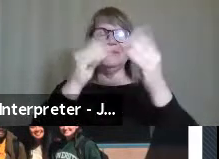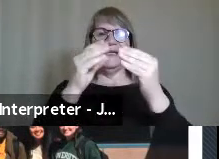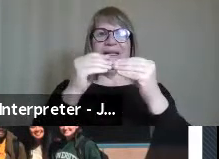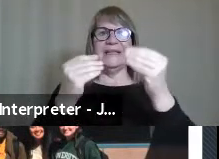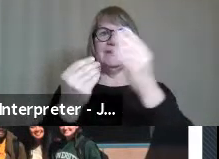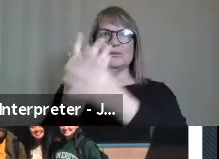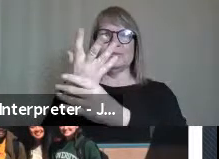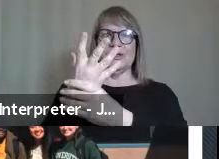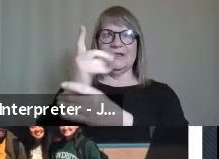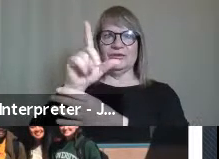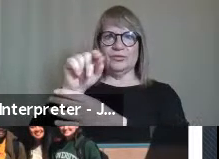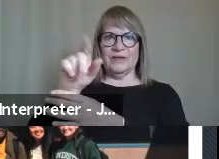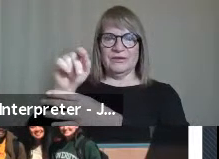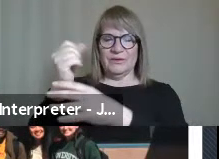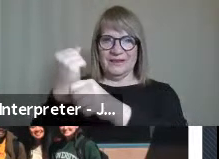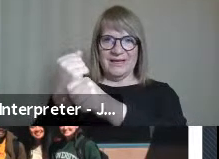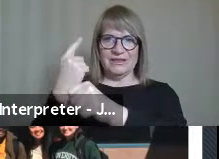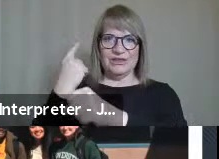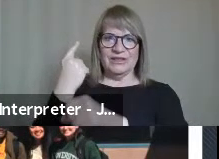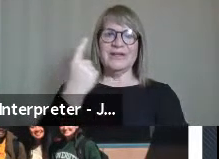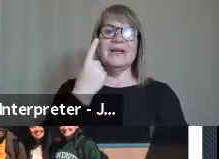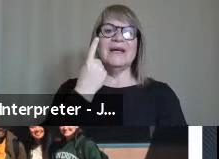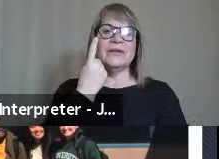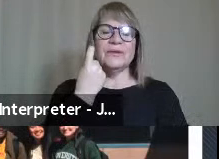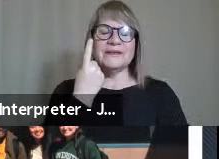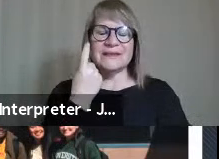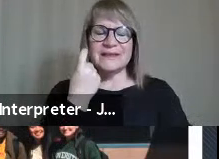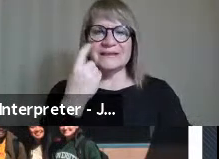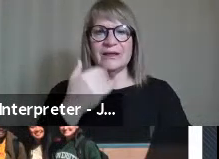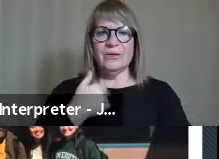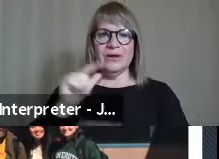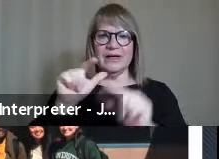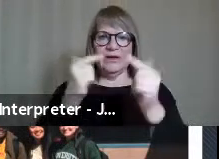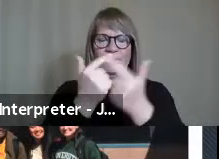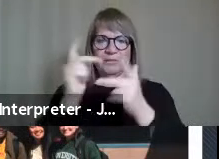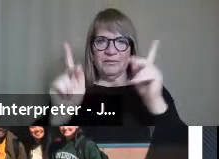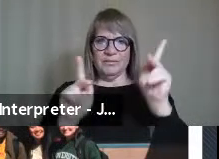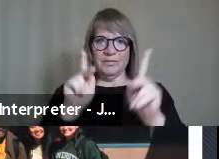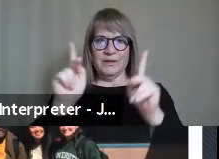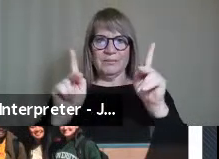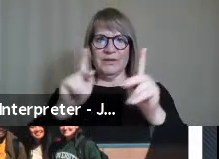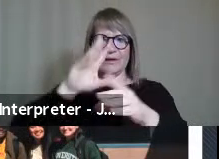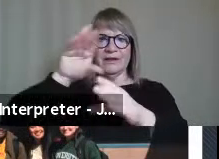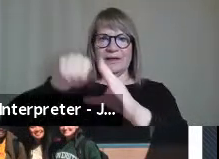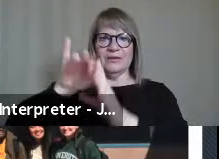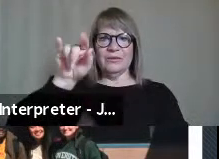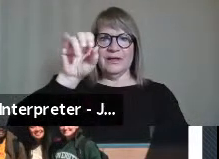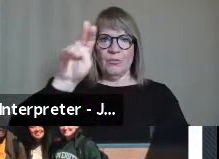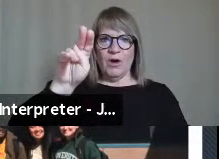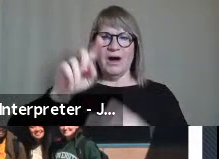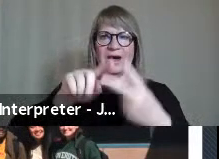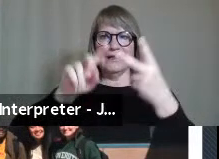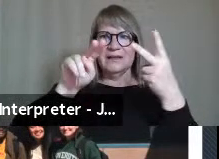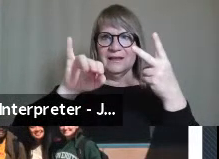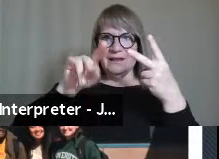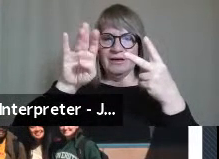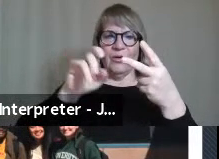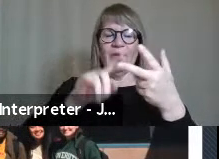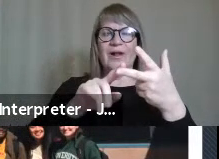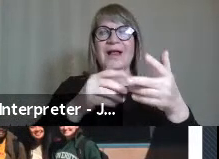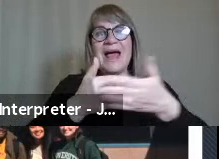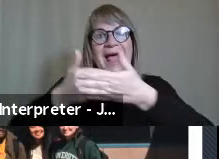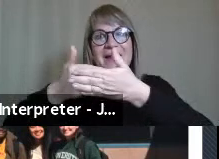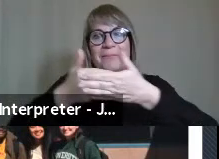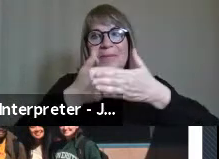recent kind of endeavor we have a group of folks including juan and nicole and vera baby